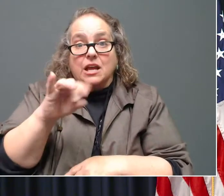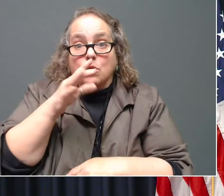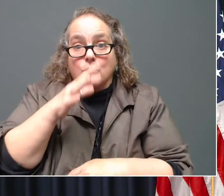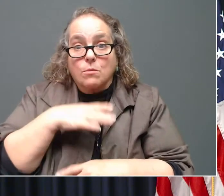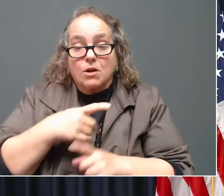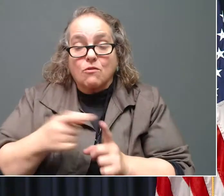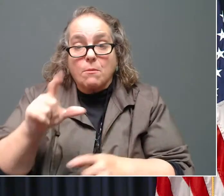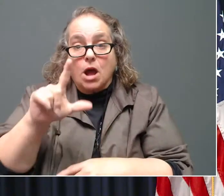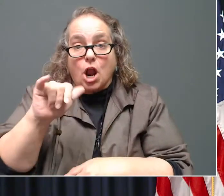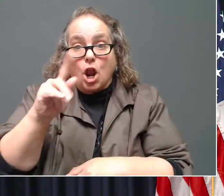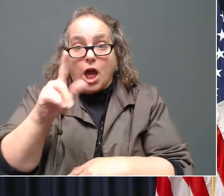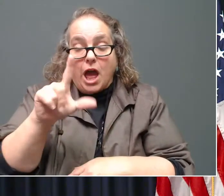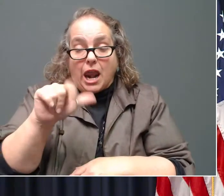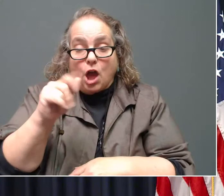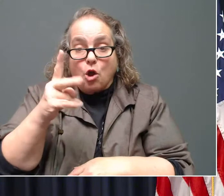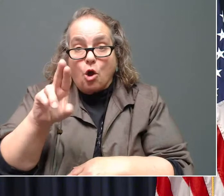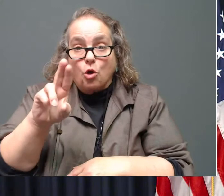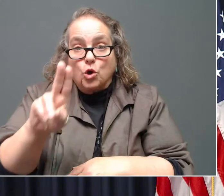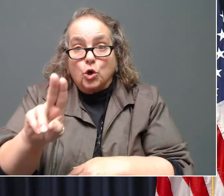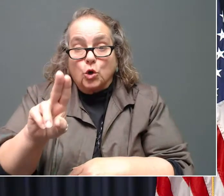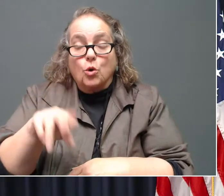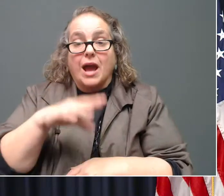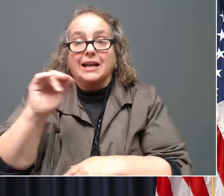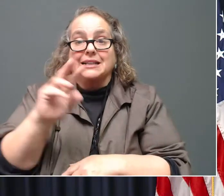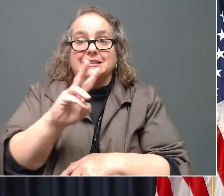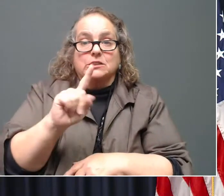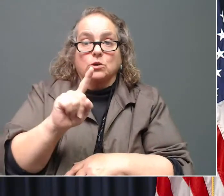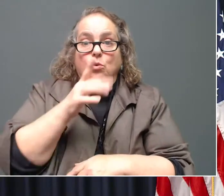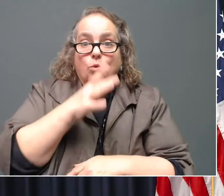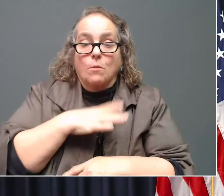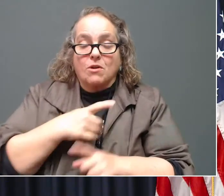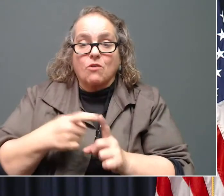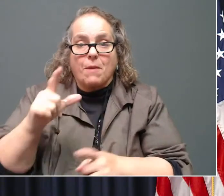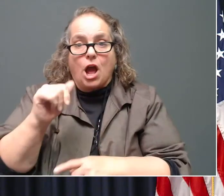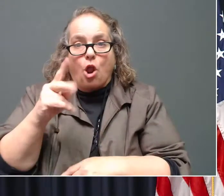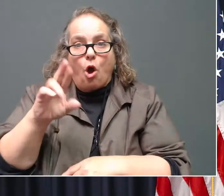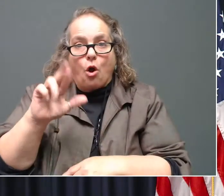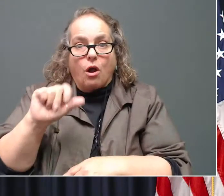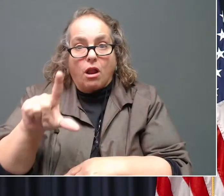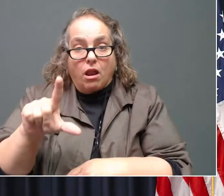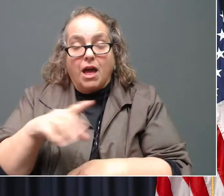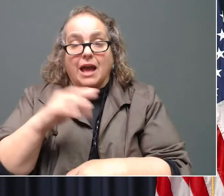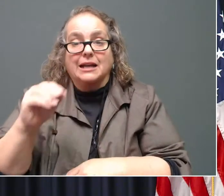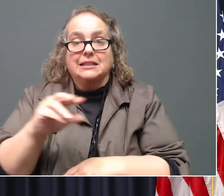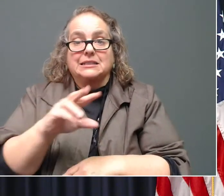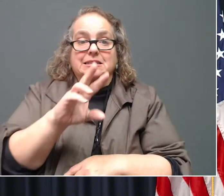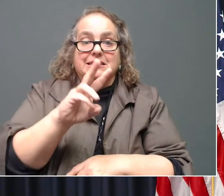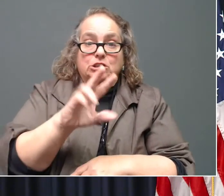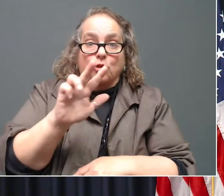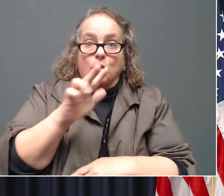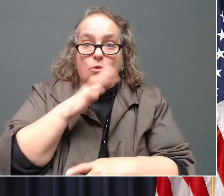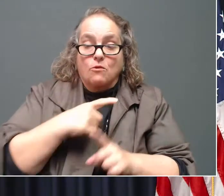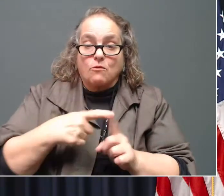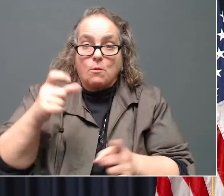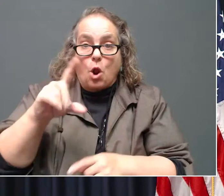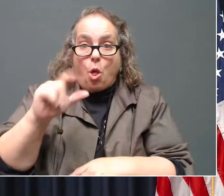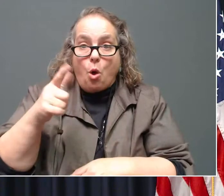LaRue, 61-year-old woman from Laurel, 73-year-old woman from Logan, 69-year-old woman from